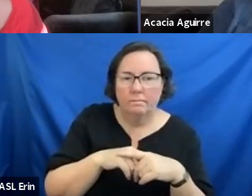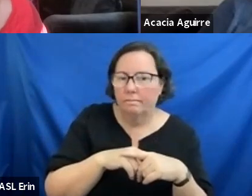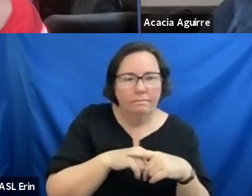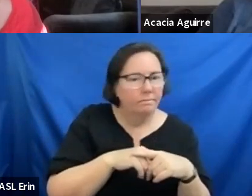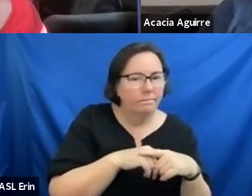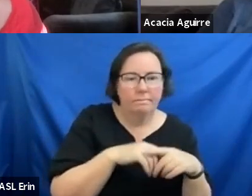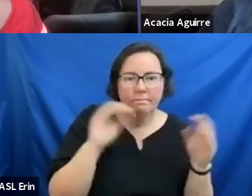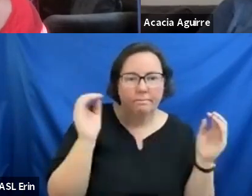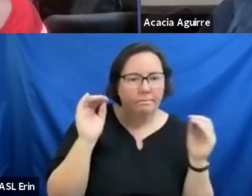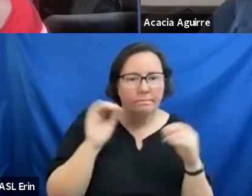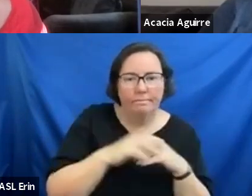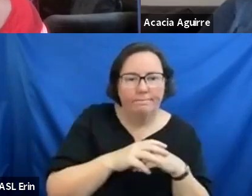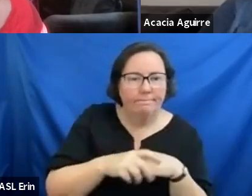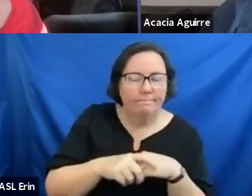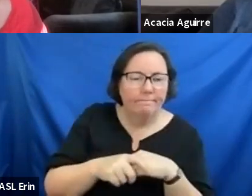No.